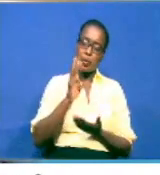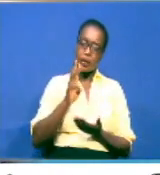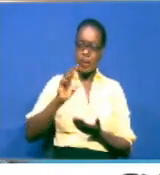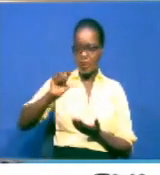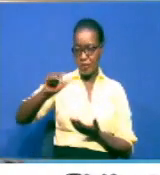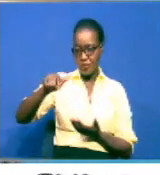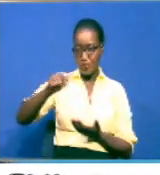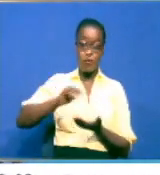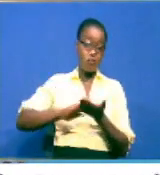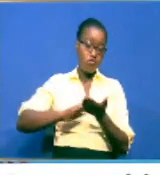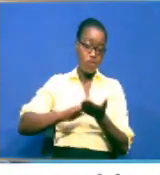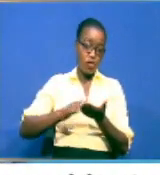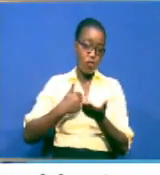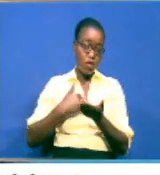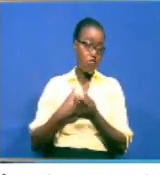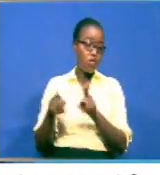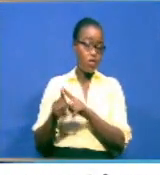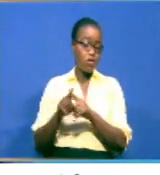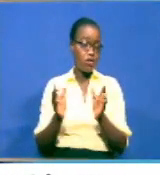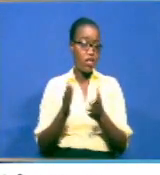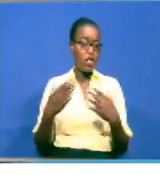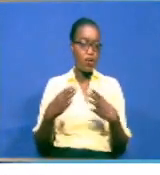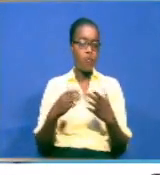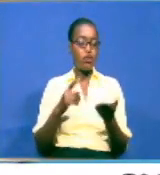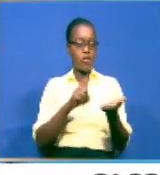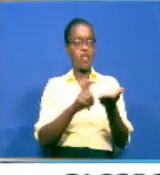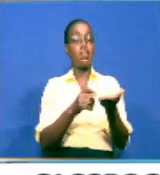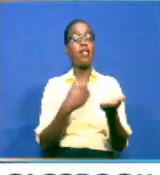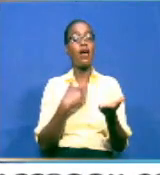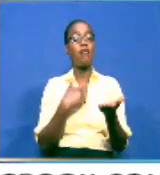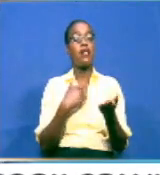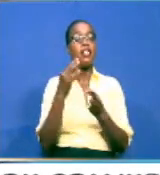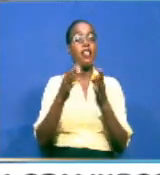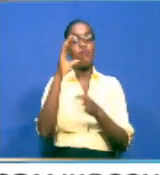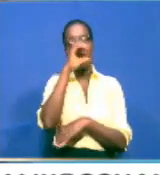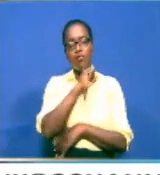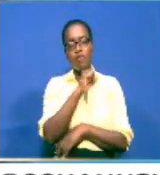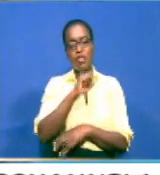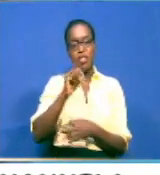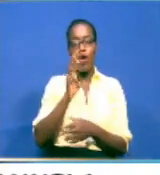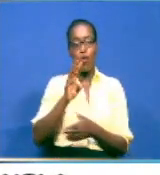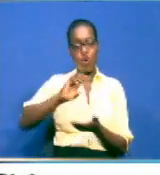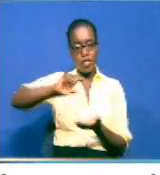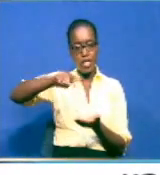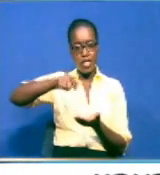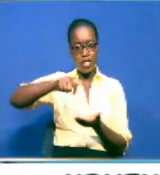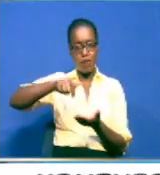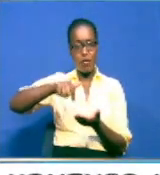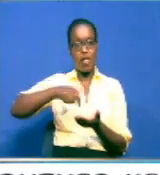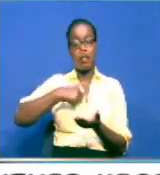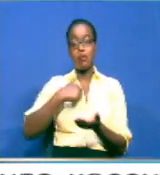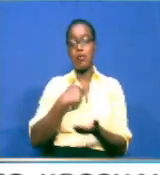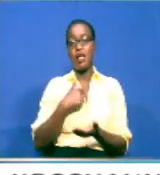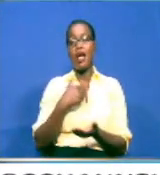with soap. And we also encourage people to have sanitizers where we don't have running water. And as for my case, I